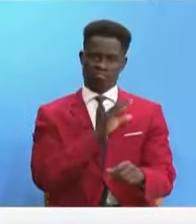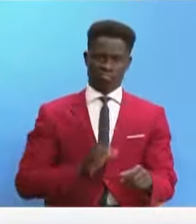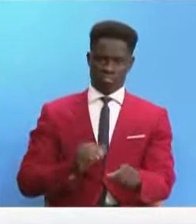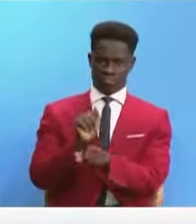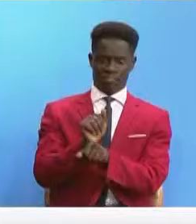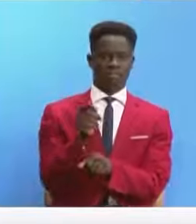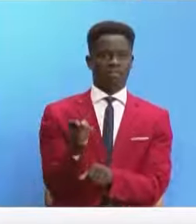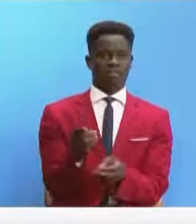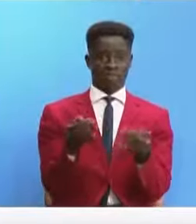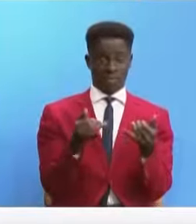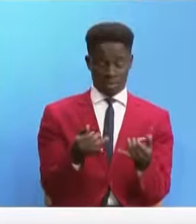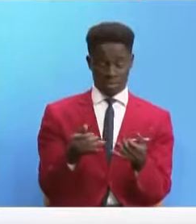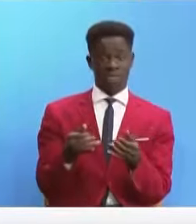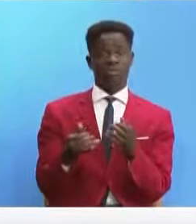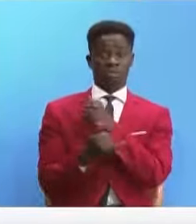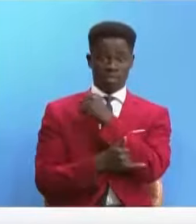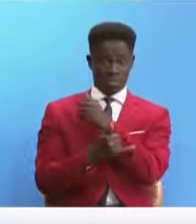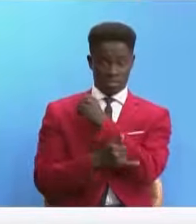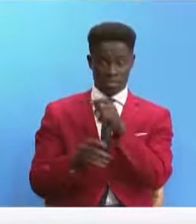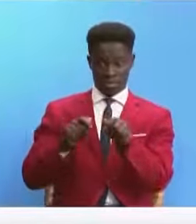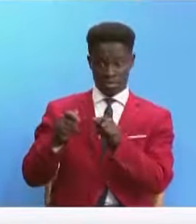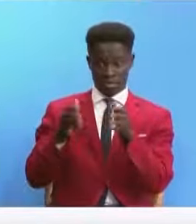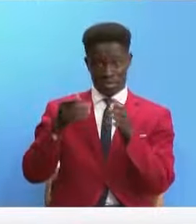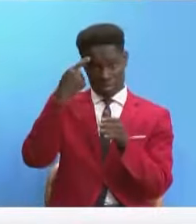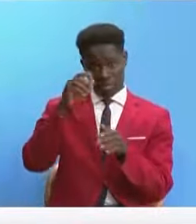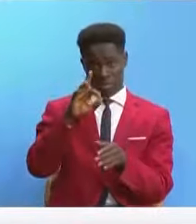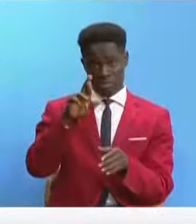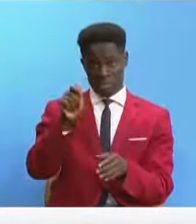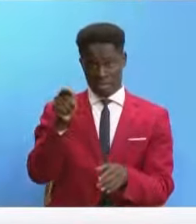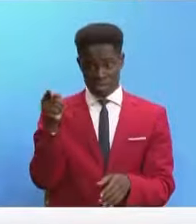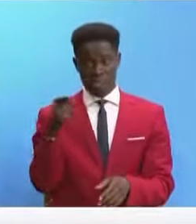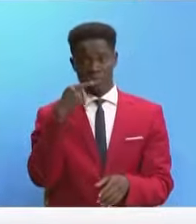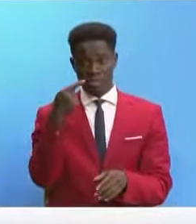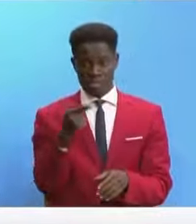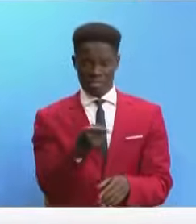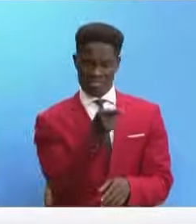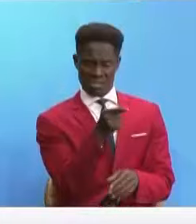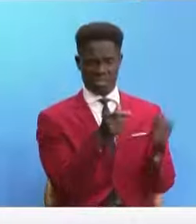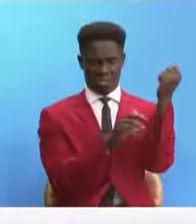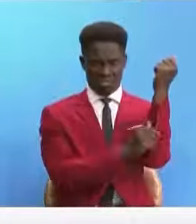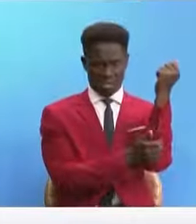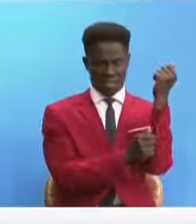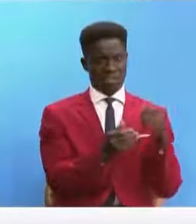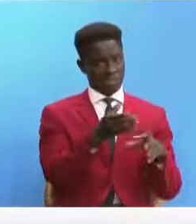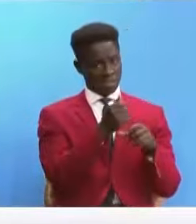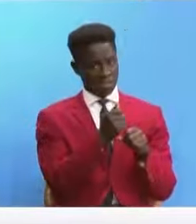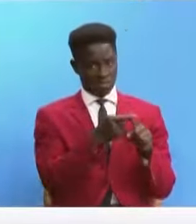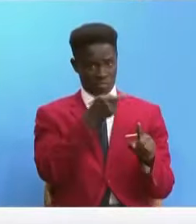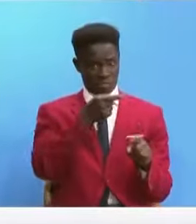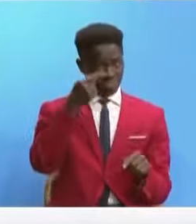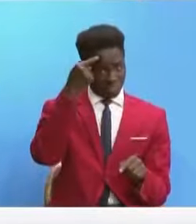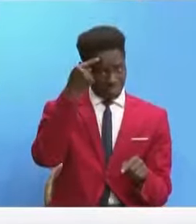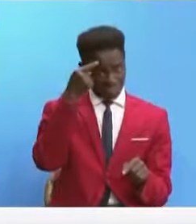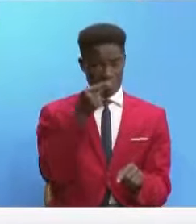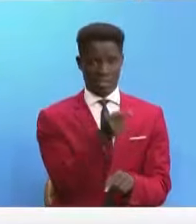that the maize is a fulfillment contained in the contract awarded to Zambef by the government to grow non-GMO early